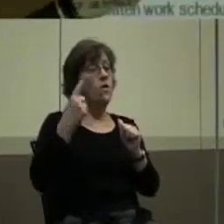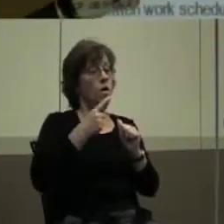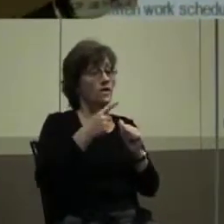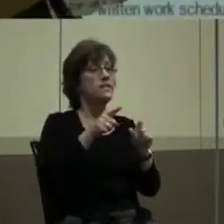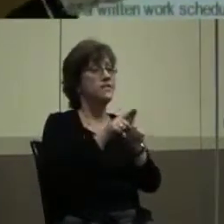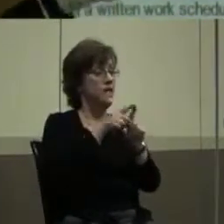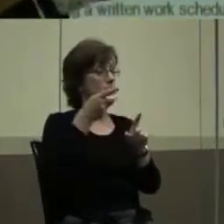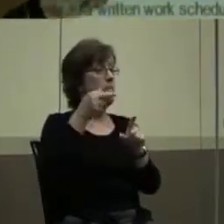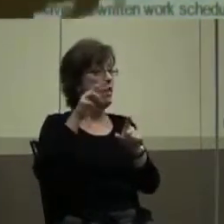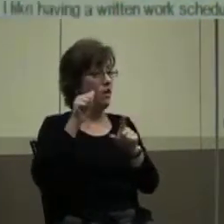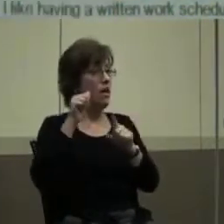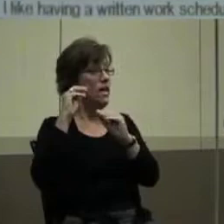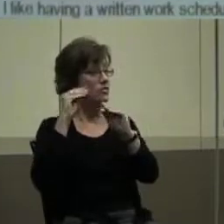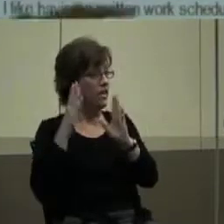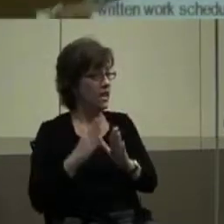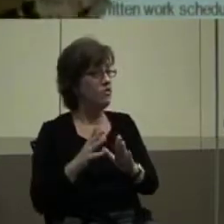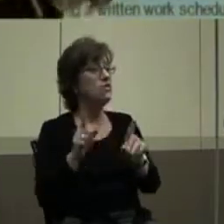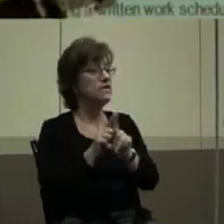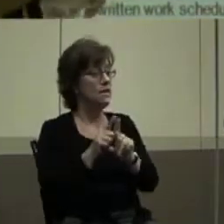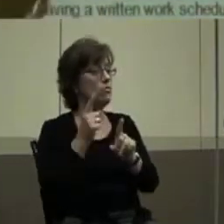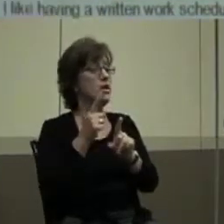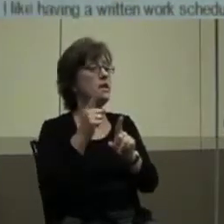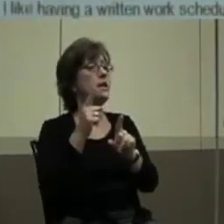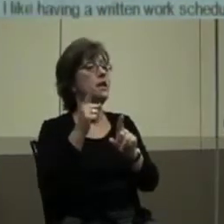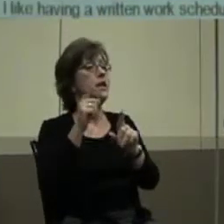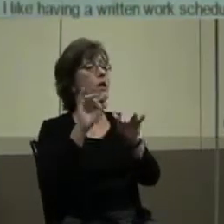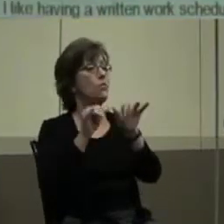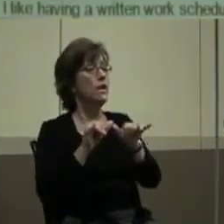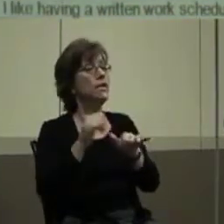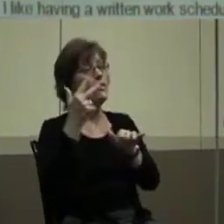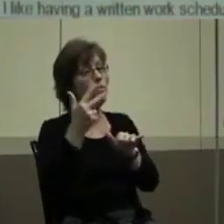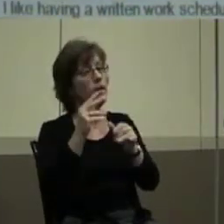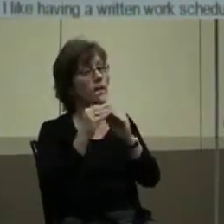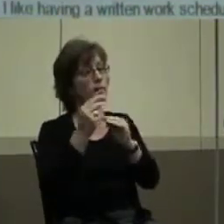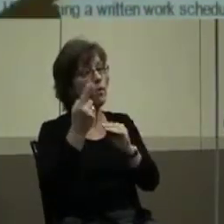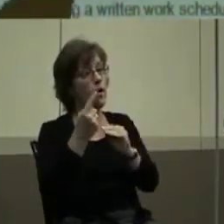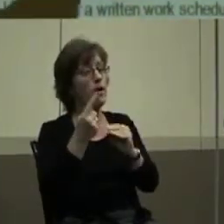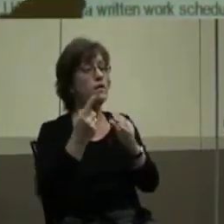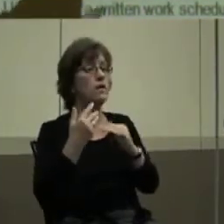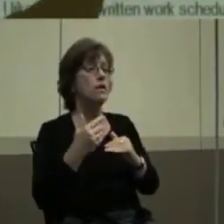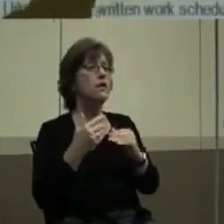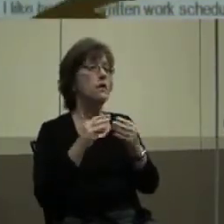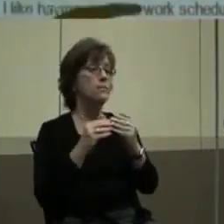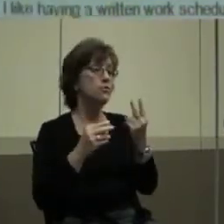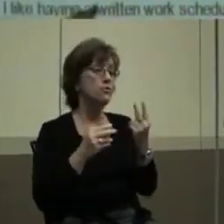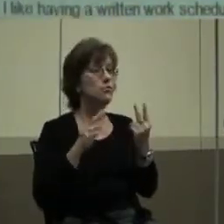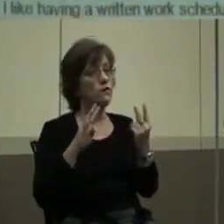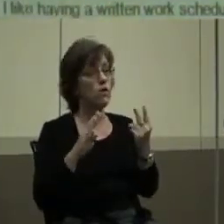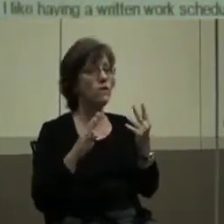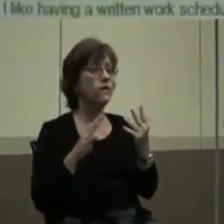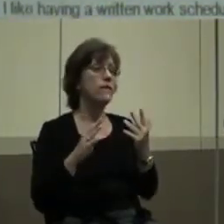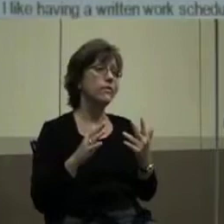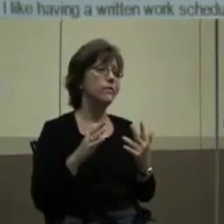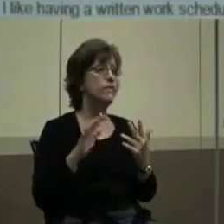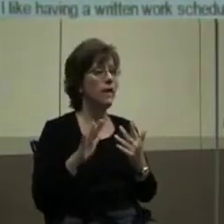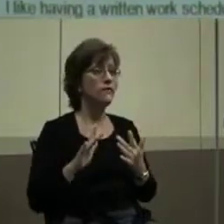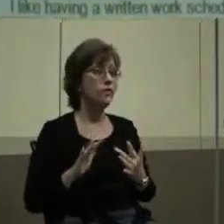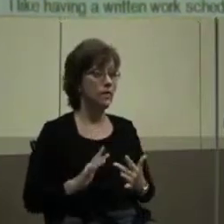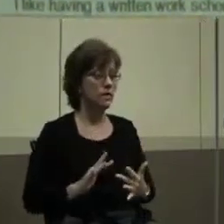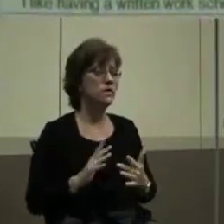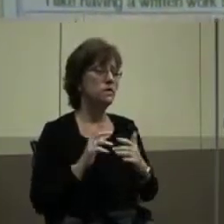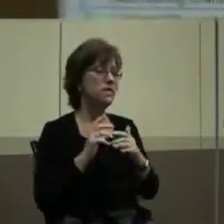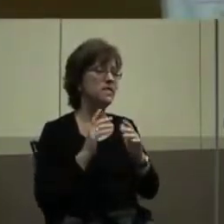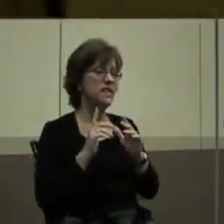that same paraeducator who rated 3 for number 1, rated 4 for number 2, 5 for number 3, 3, 5, 3, etc.